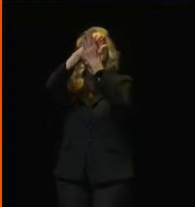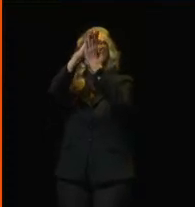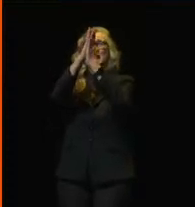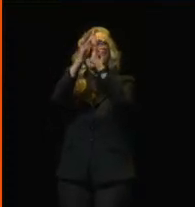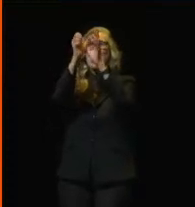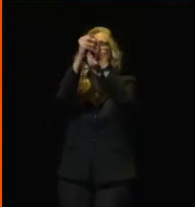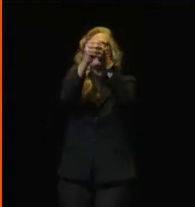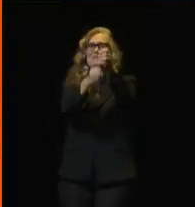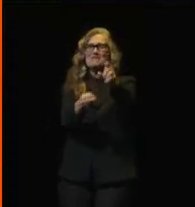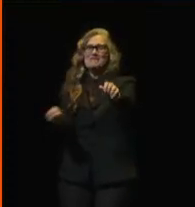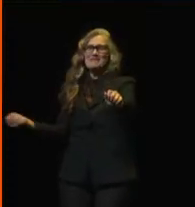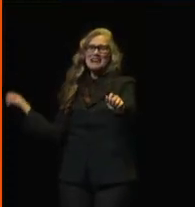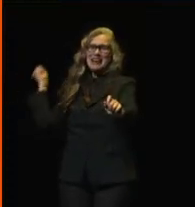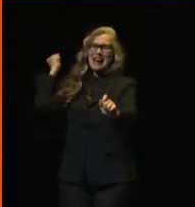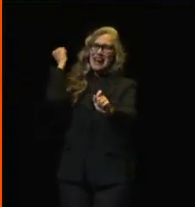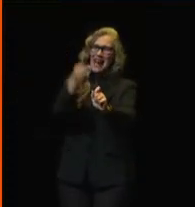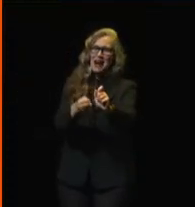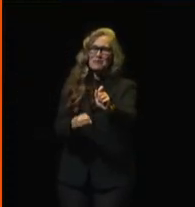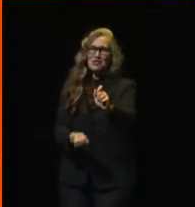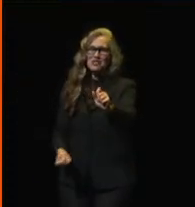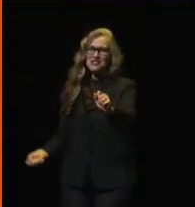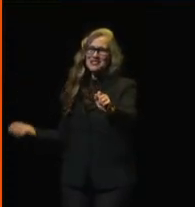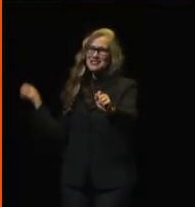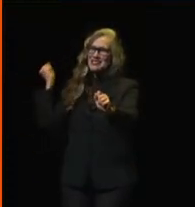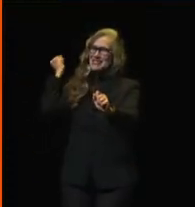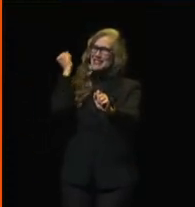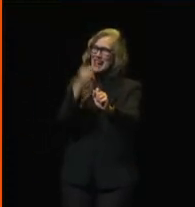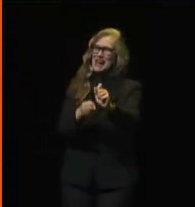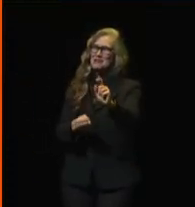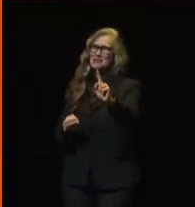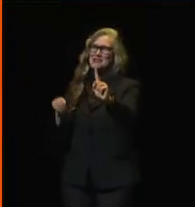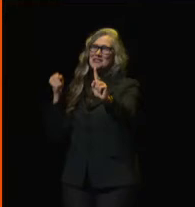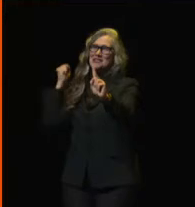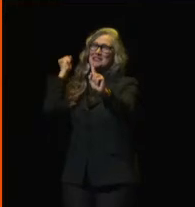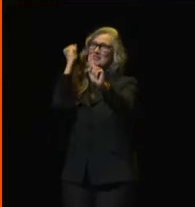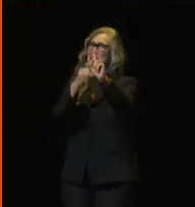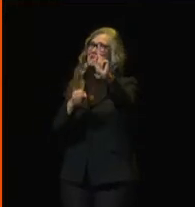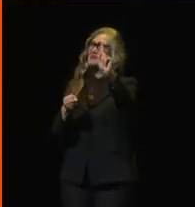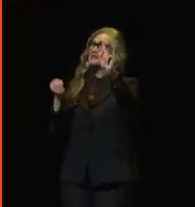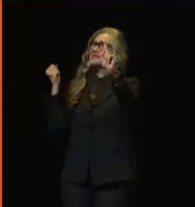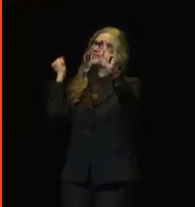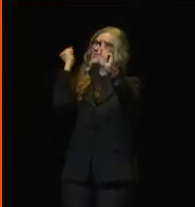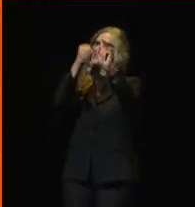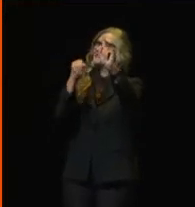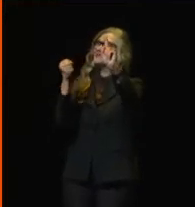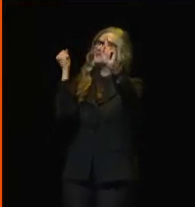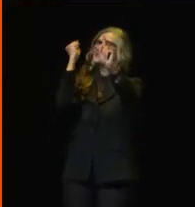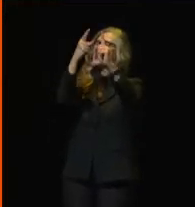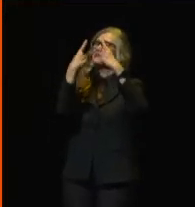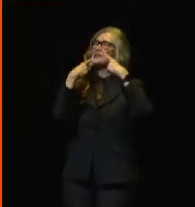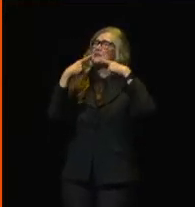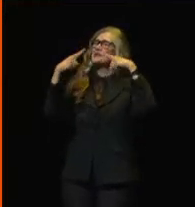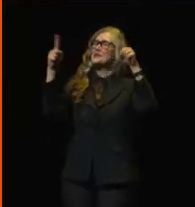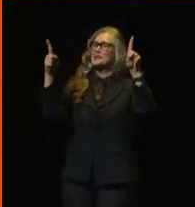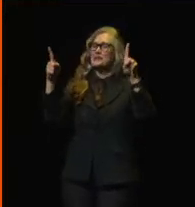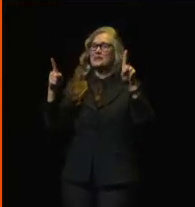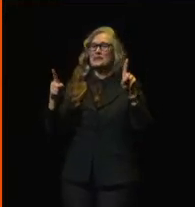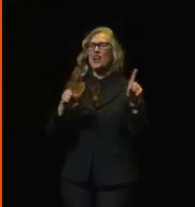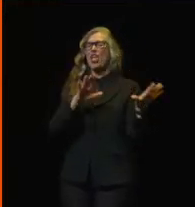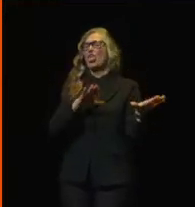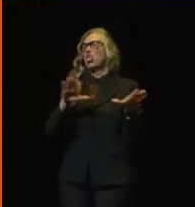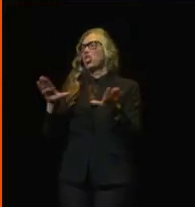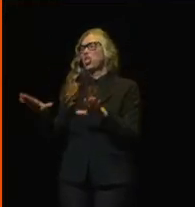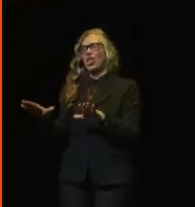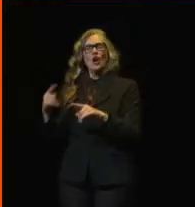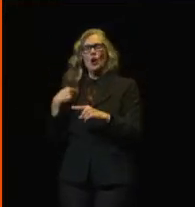luxury that our children cannot afford, and that action is the antidote